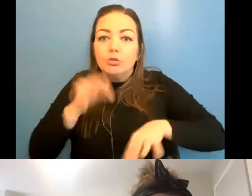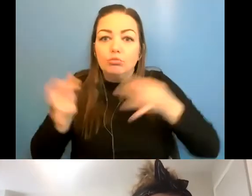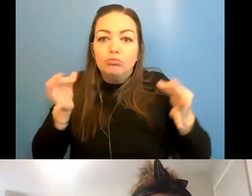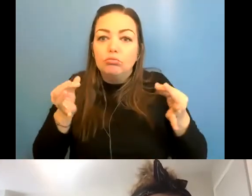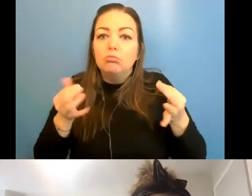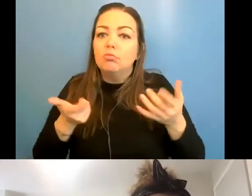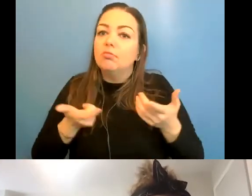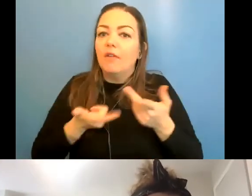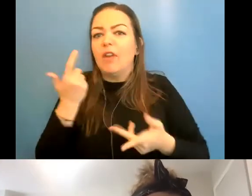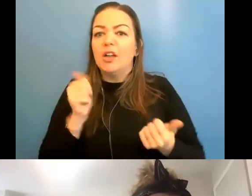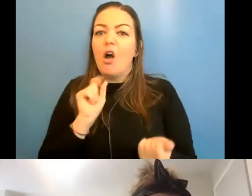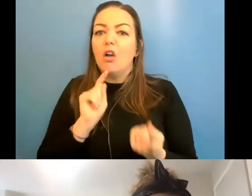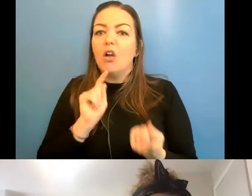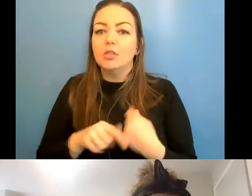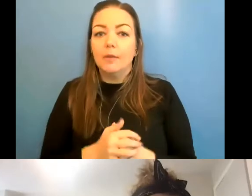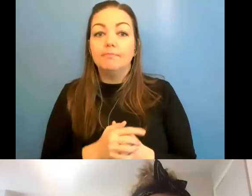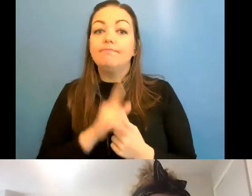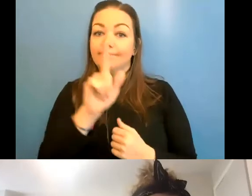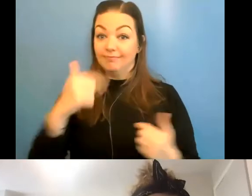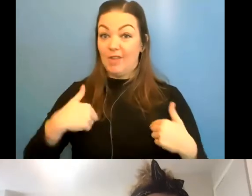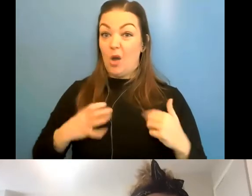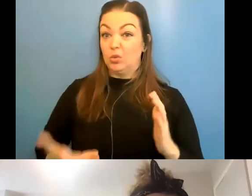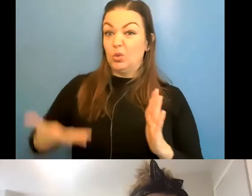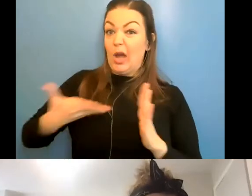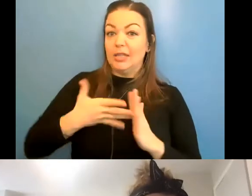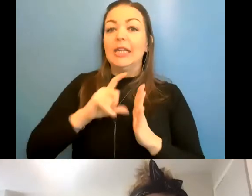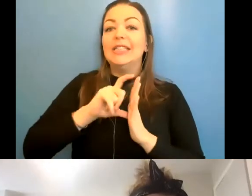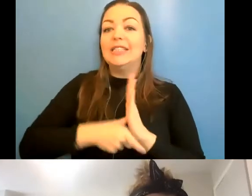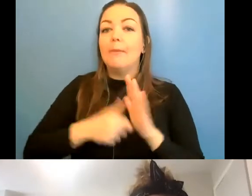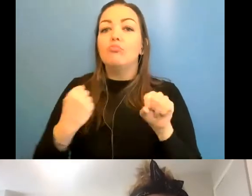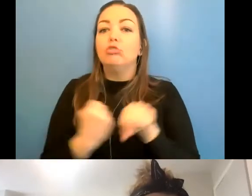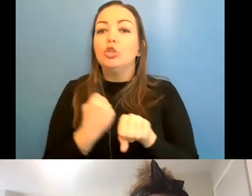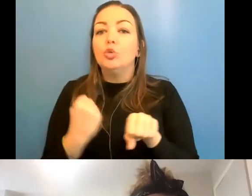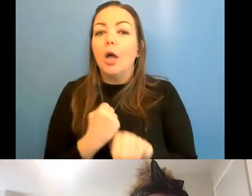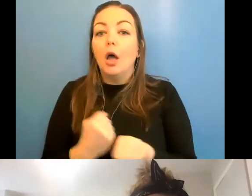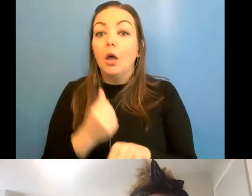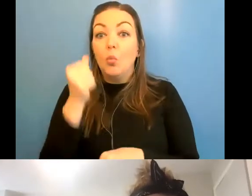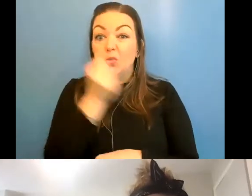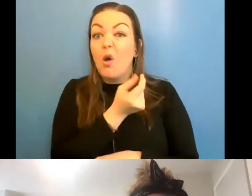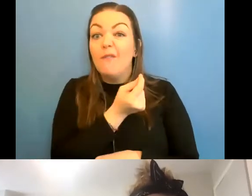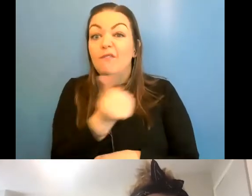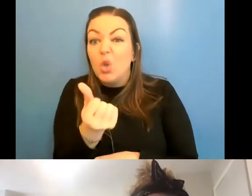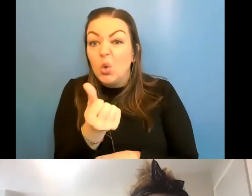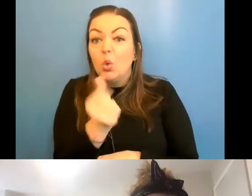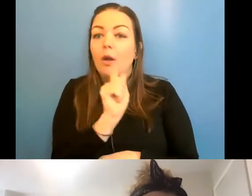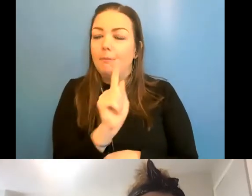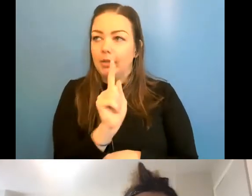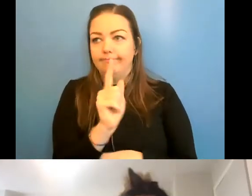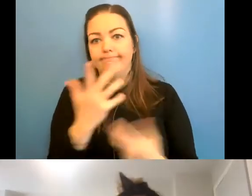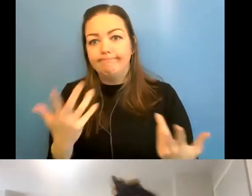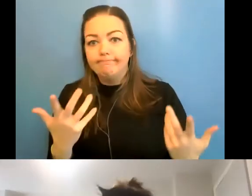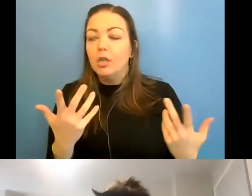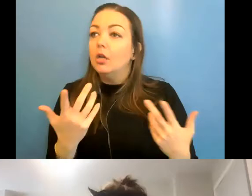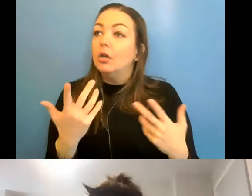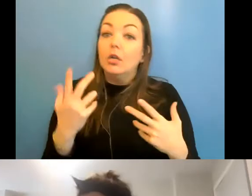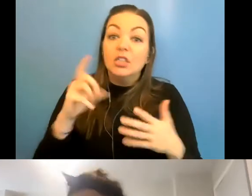producers. We know of a few disabled producers, but we're always being asked, is there a